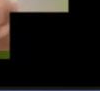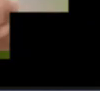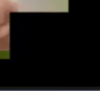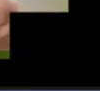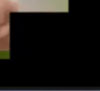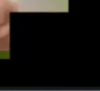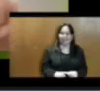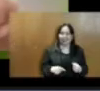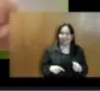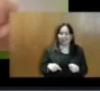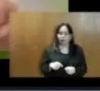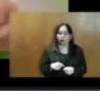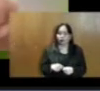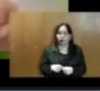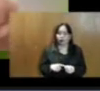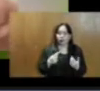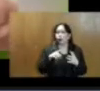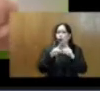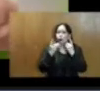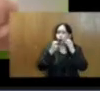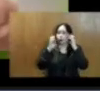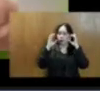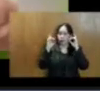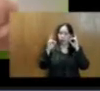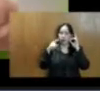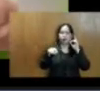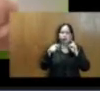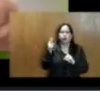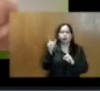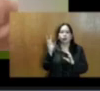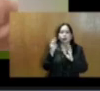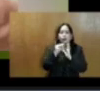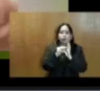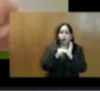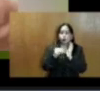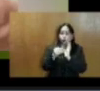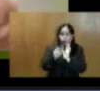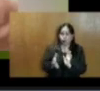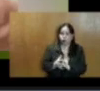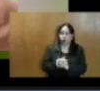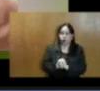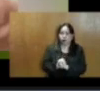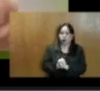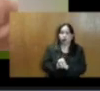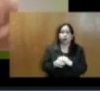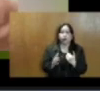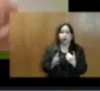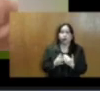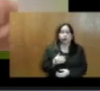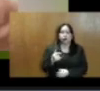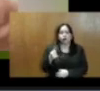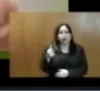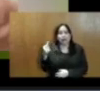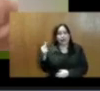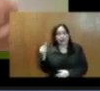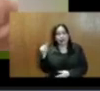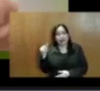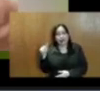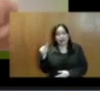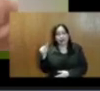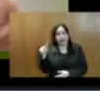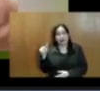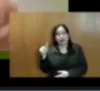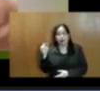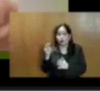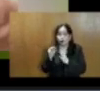education. DepEd has around 26 million students from around 10 or 12,000 million